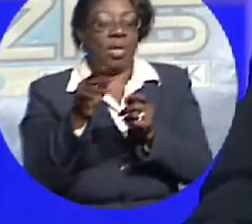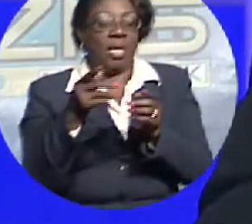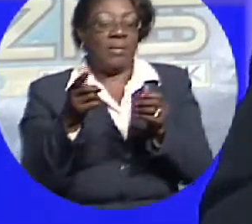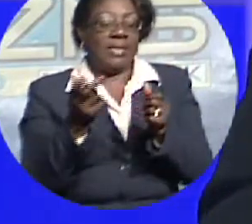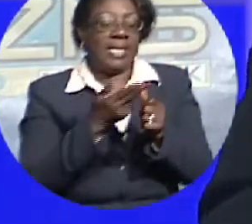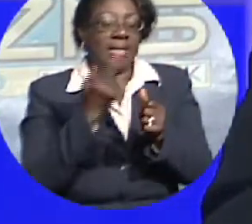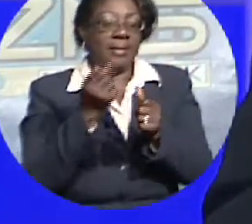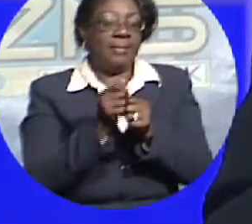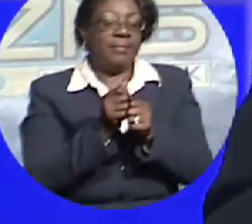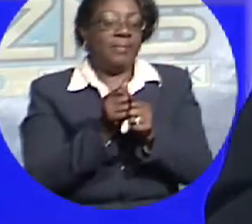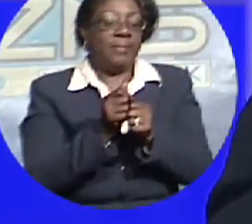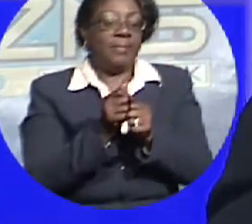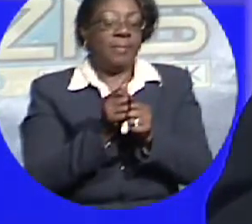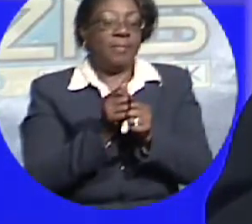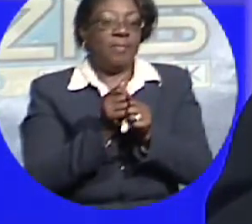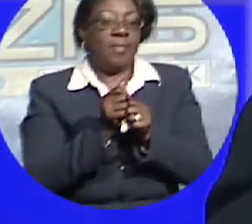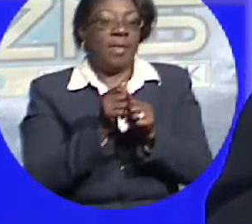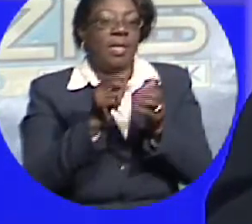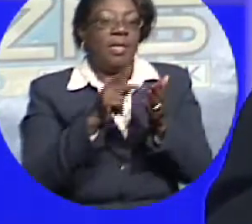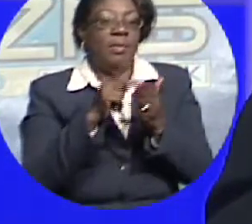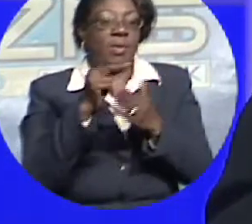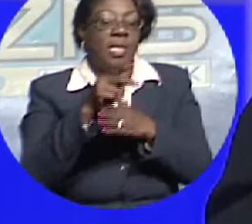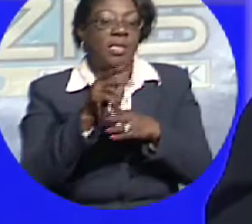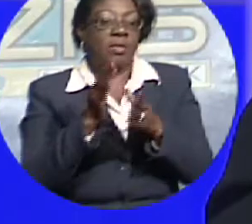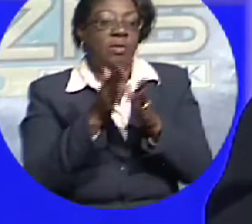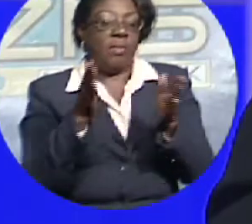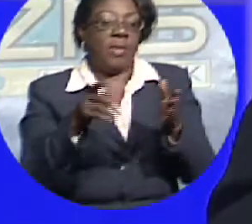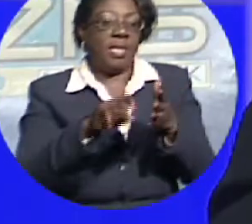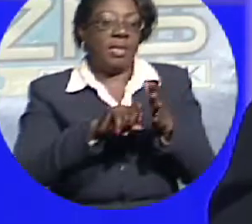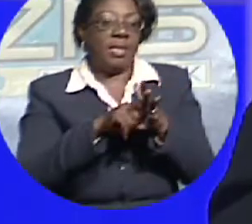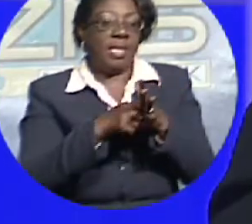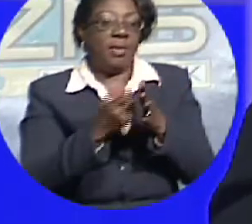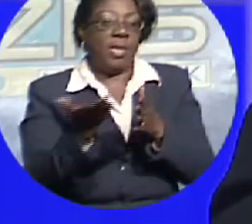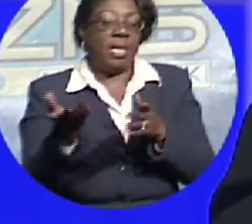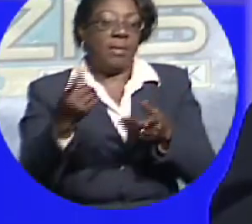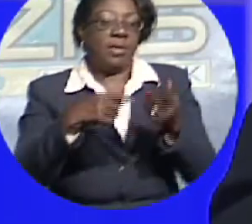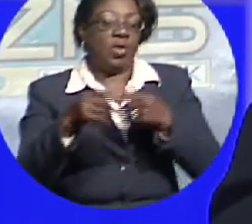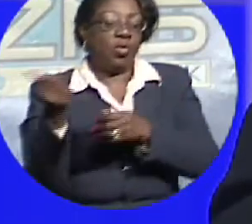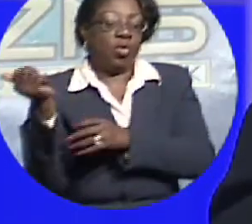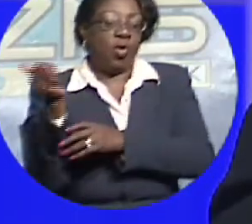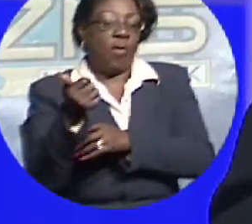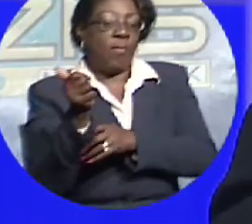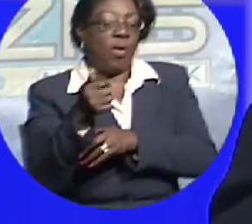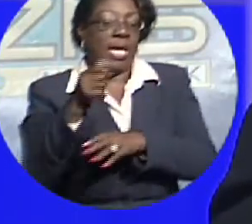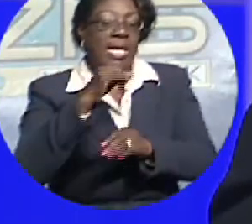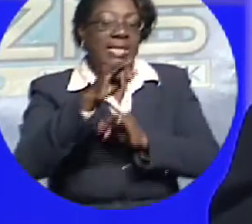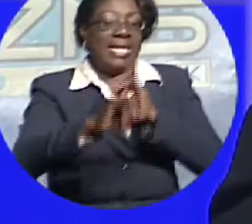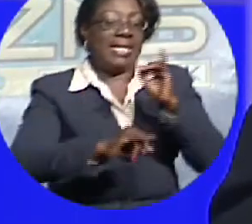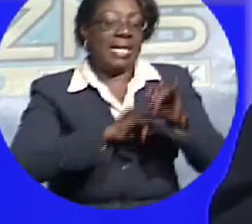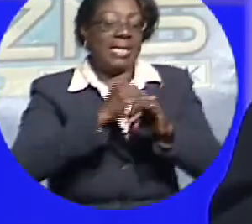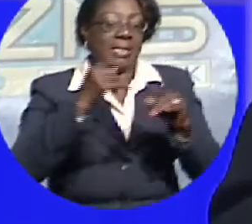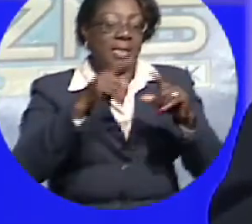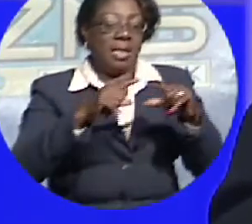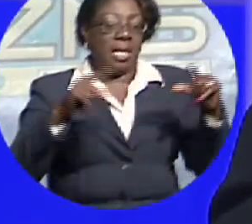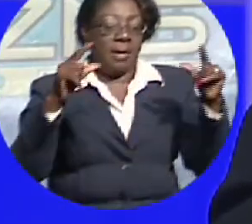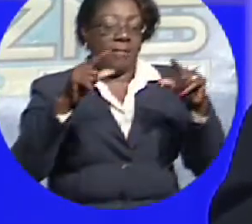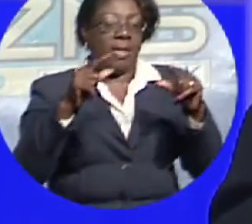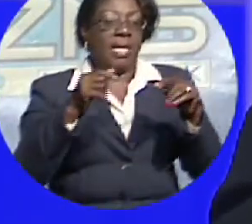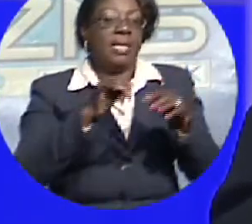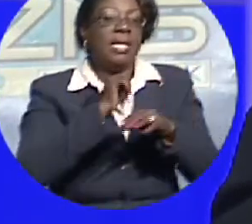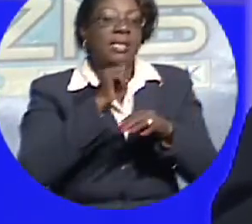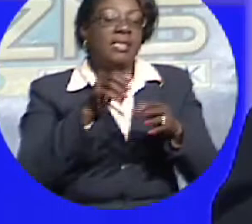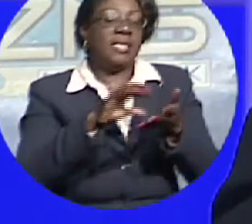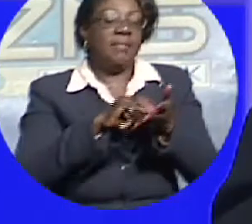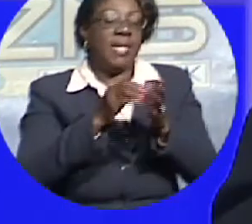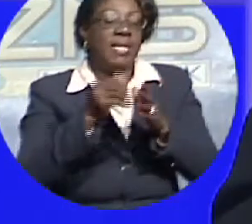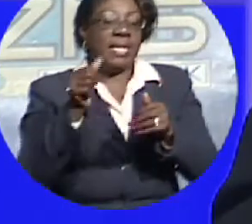568. Well, offensive production is always a big key when it comes to softball at the international level. However, that doesn't mean